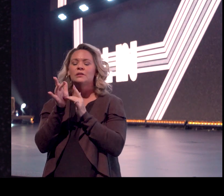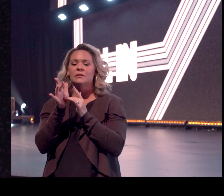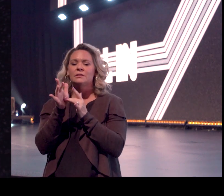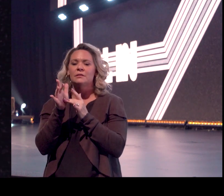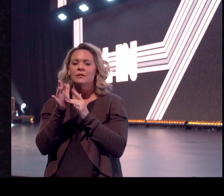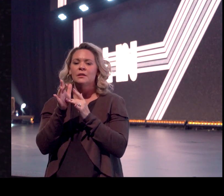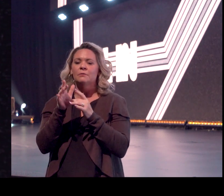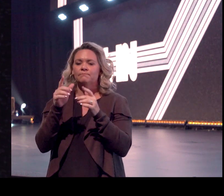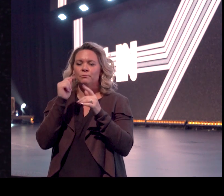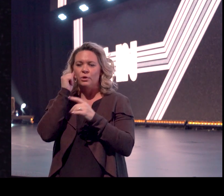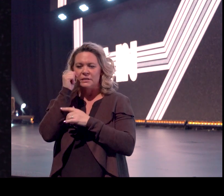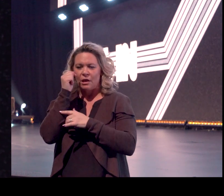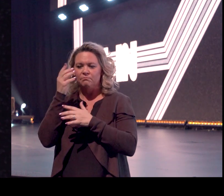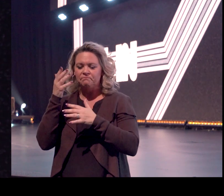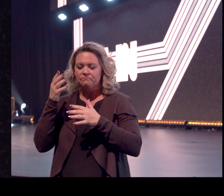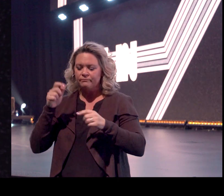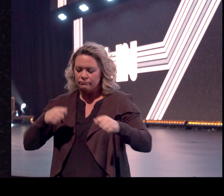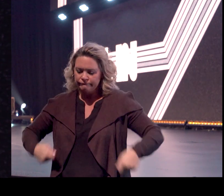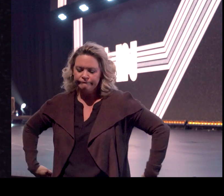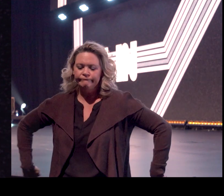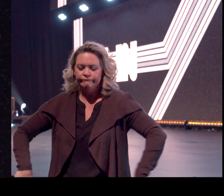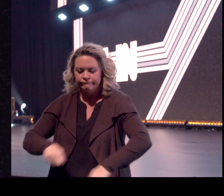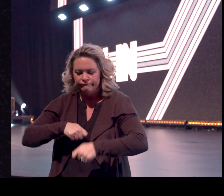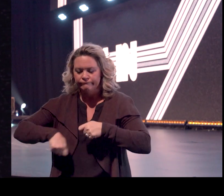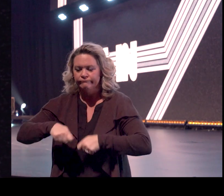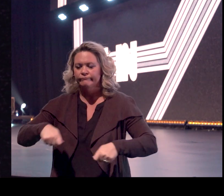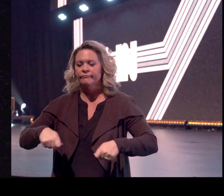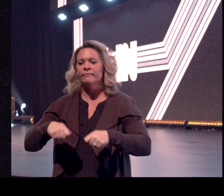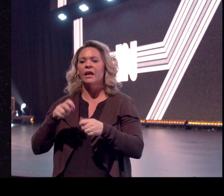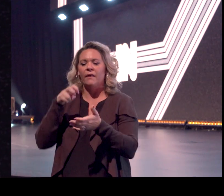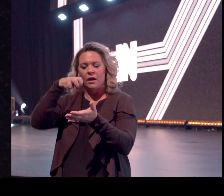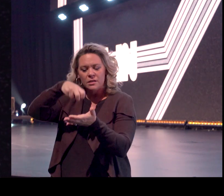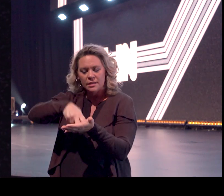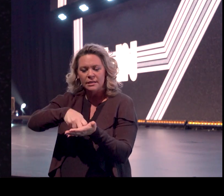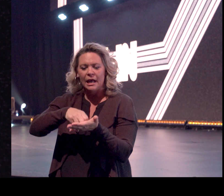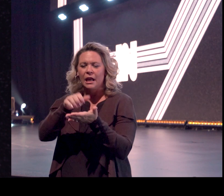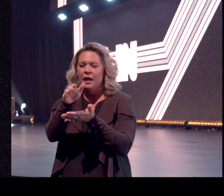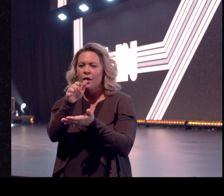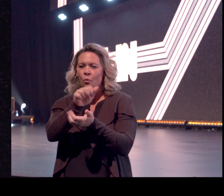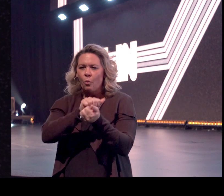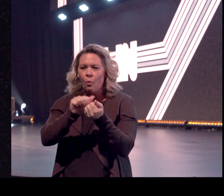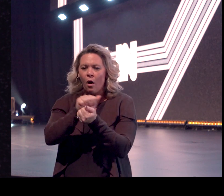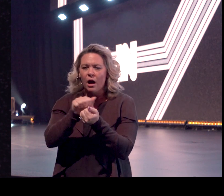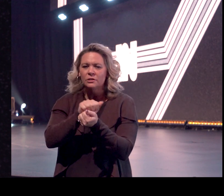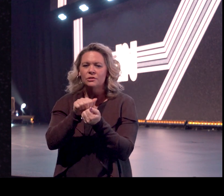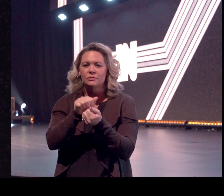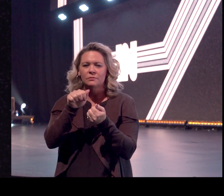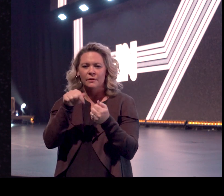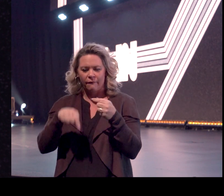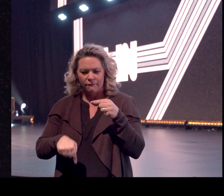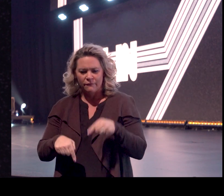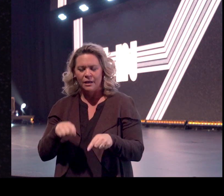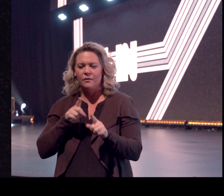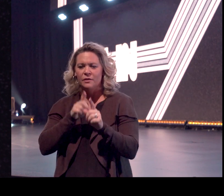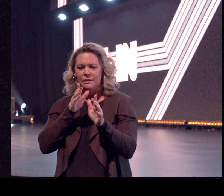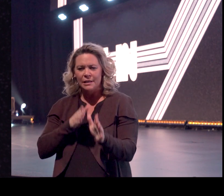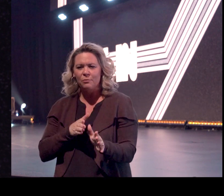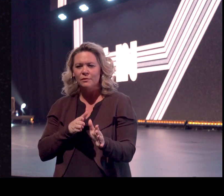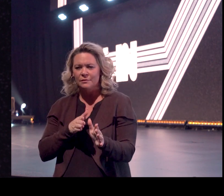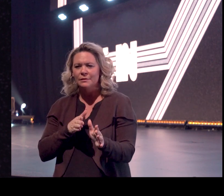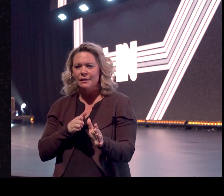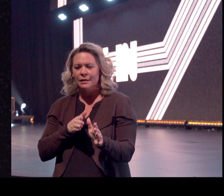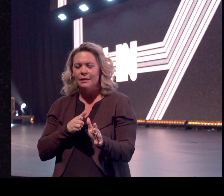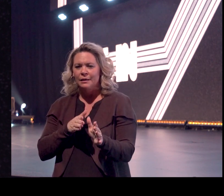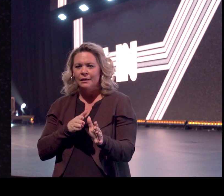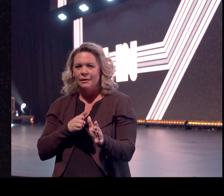word, he wrapped a towel around his waist and he got on his knees and he began washing his disciples' feet. And